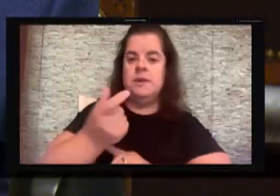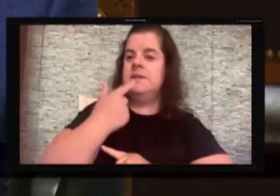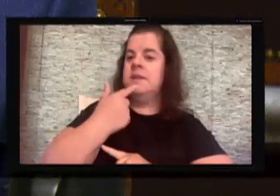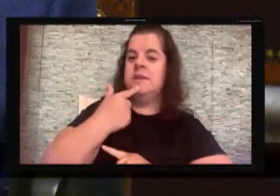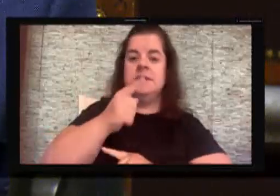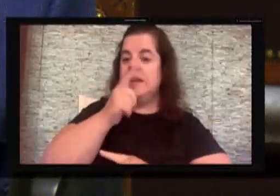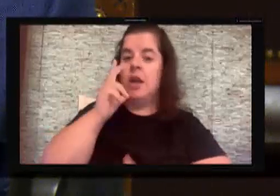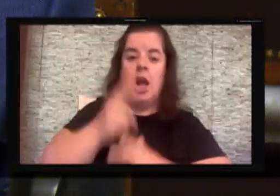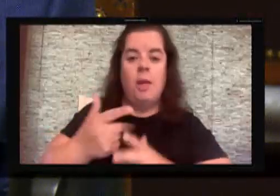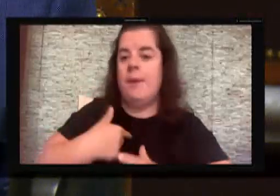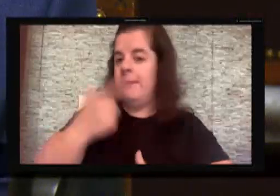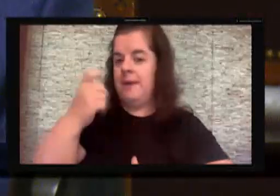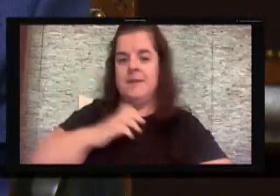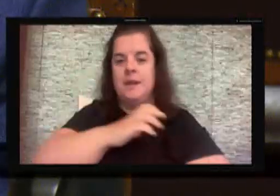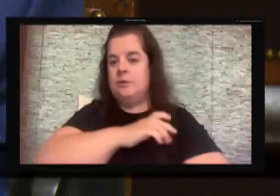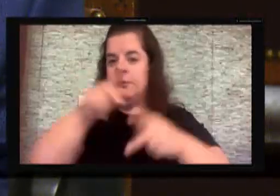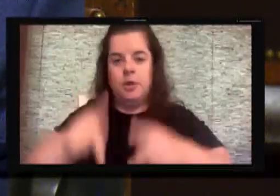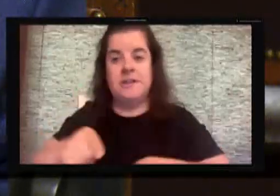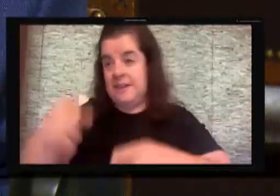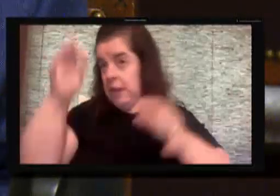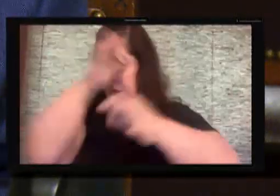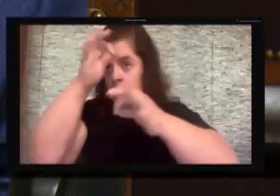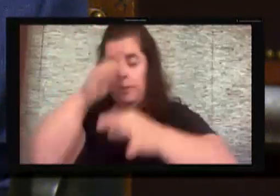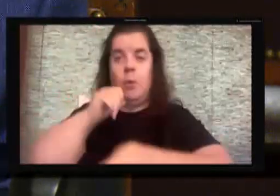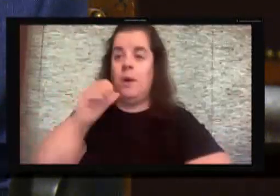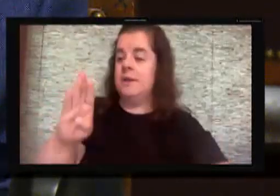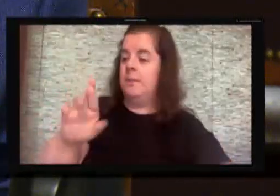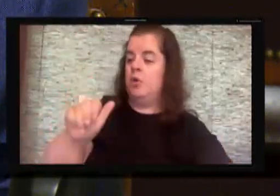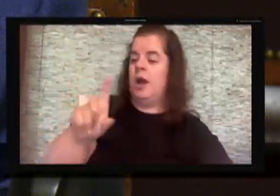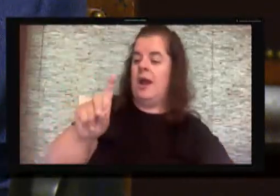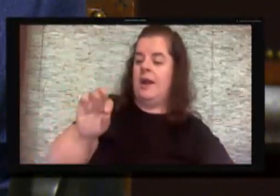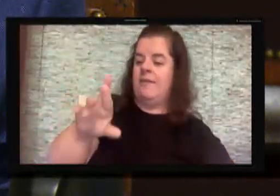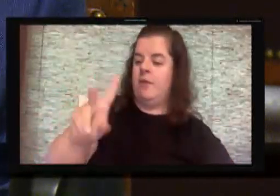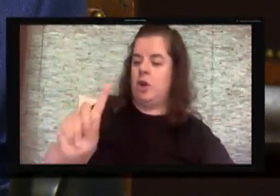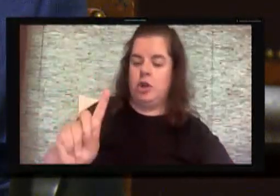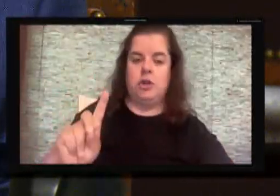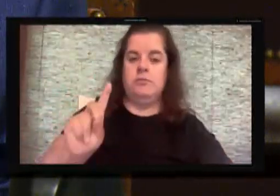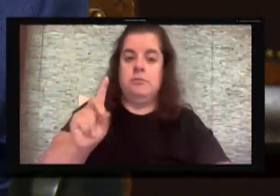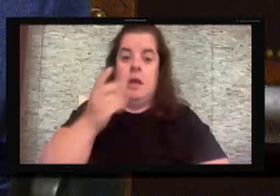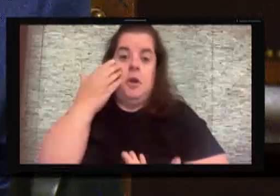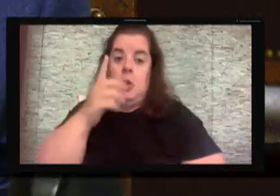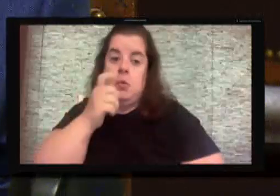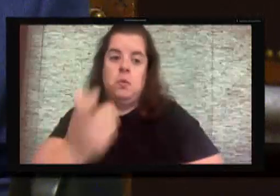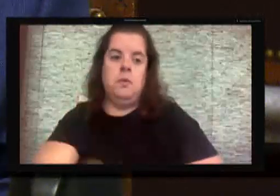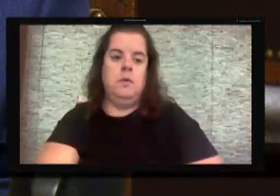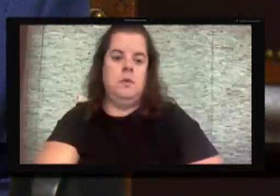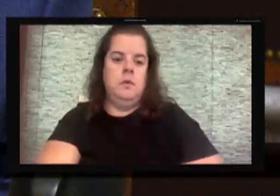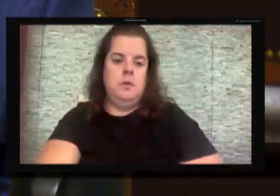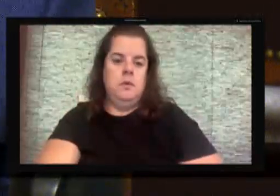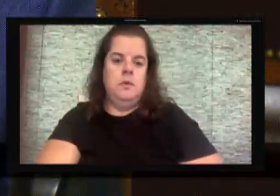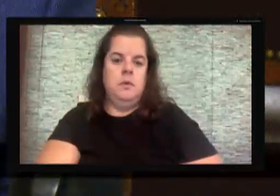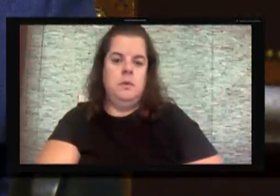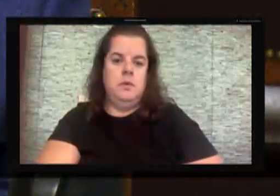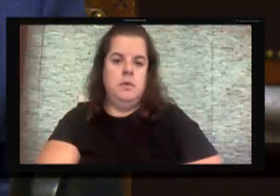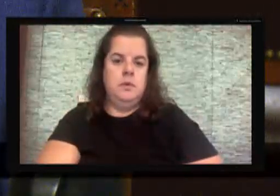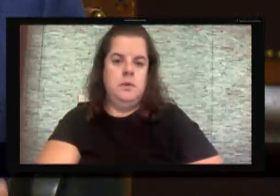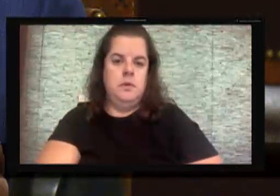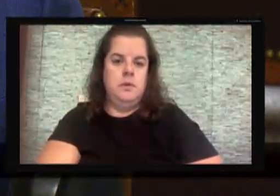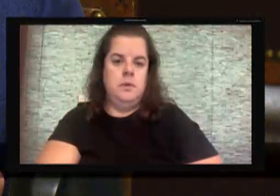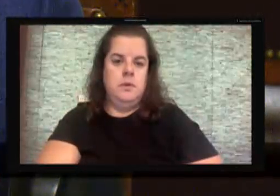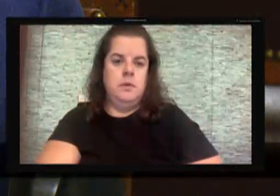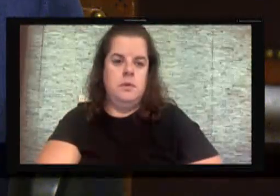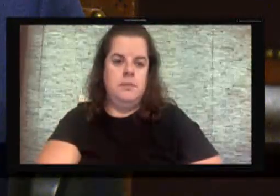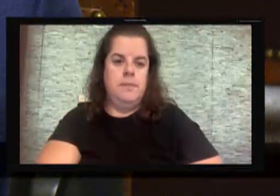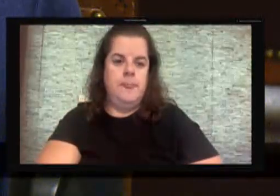because I'm a councilman. He had no idea. It wasn't Bradford. I forget who the officer was. But he said, you know, what he